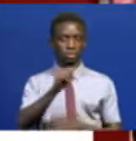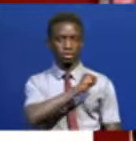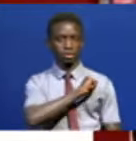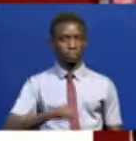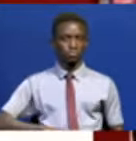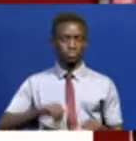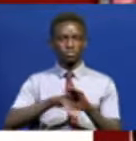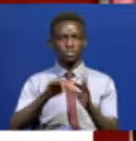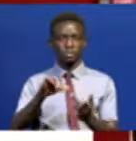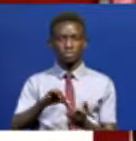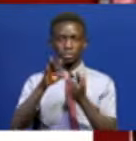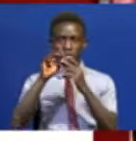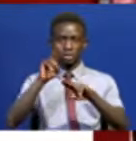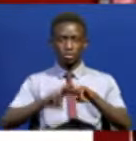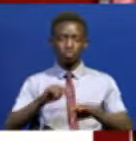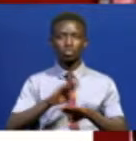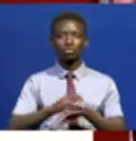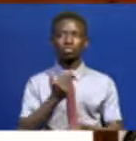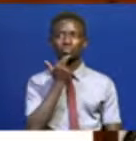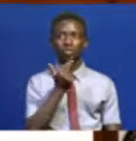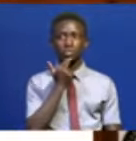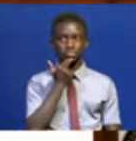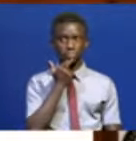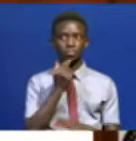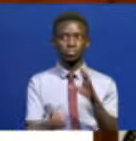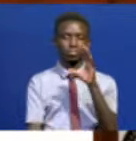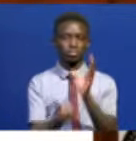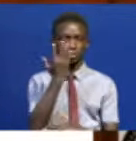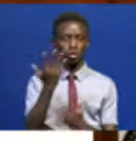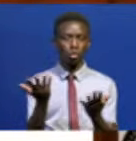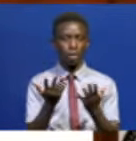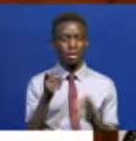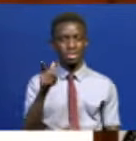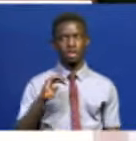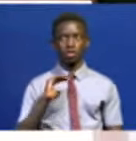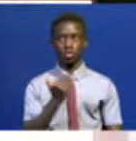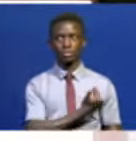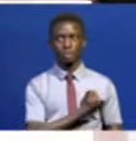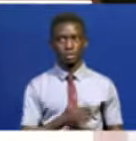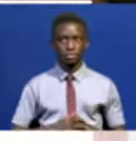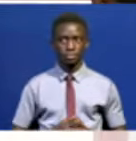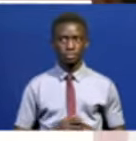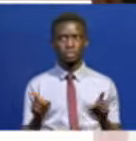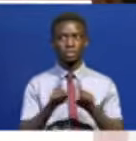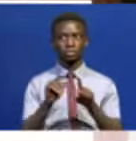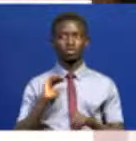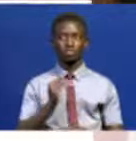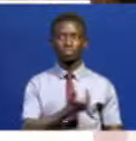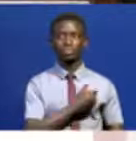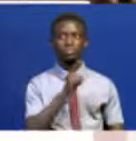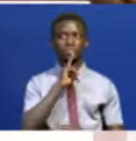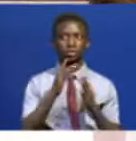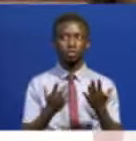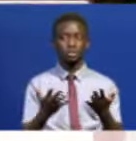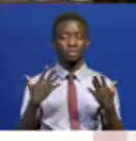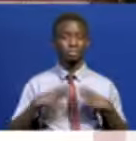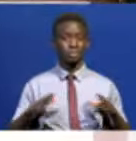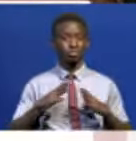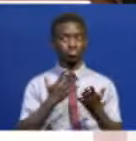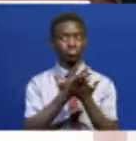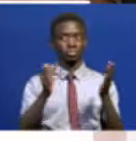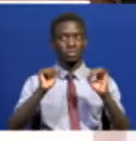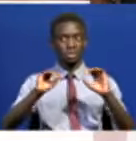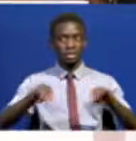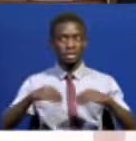sitting on Tuesday endorsed the establishment of the committee. The committee says the public can now present